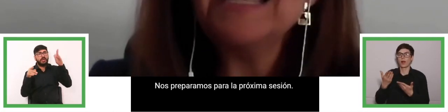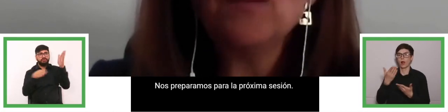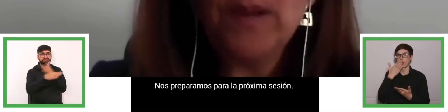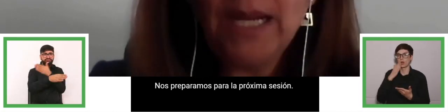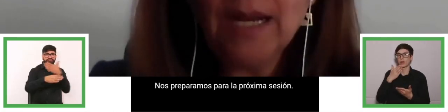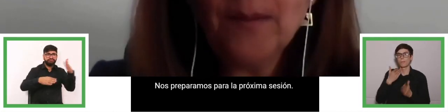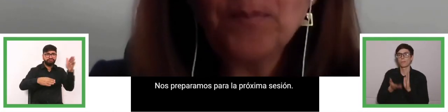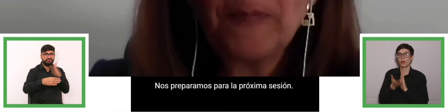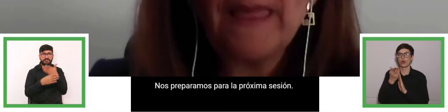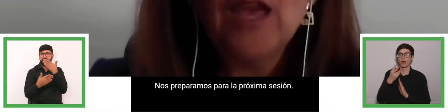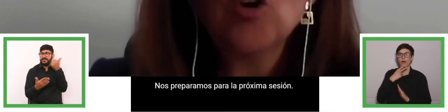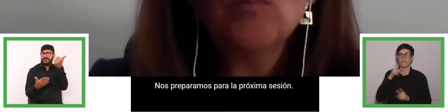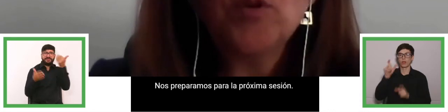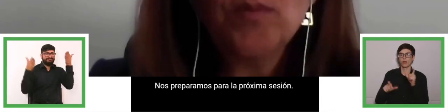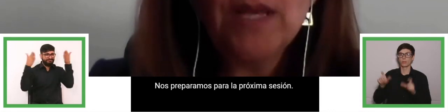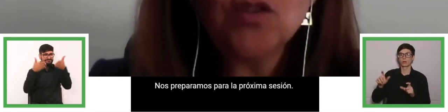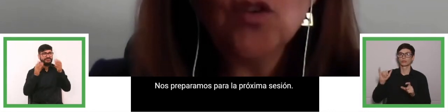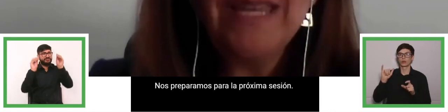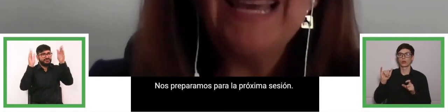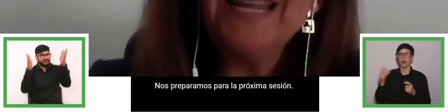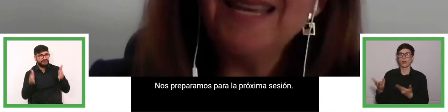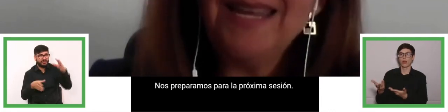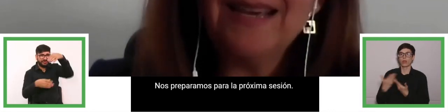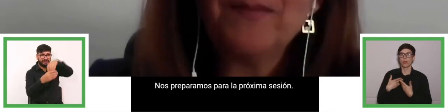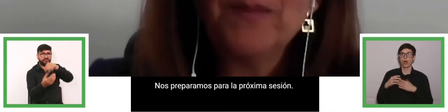the life of people and teaches discipline,